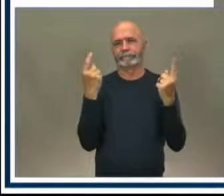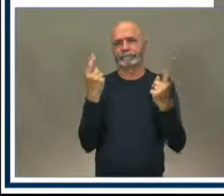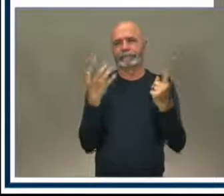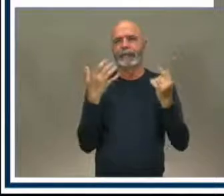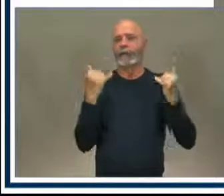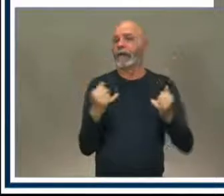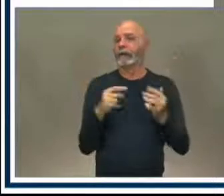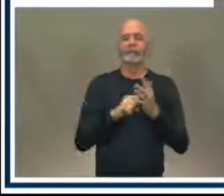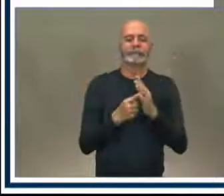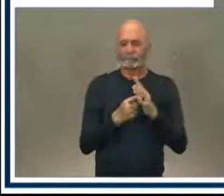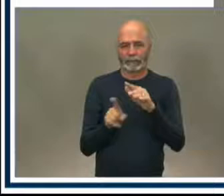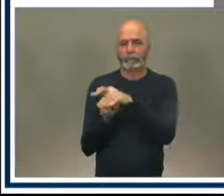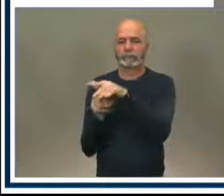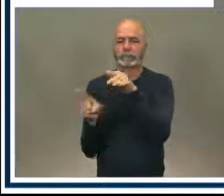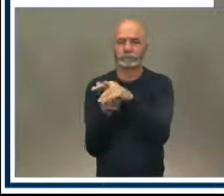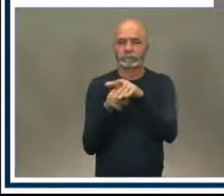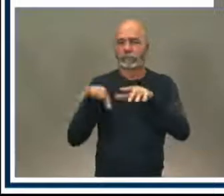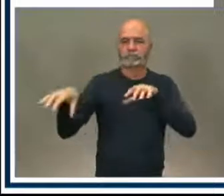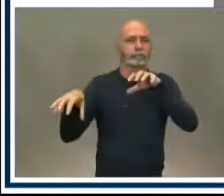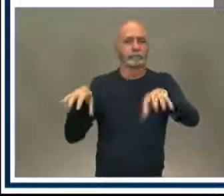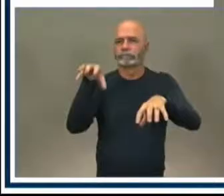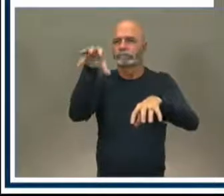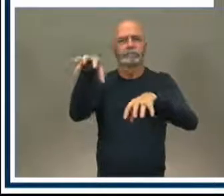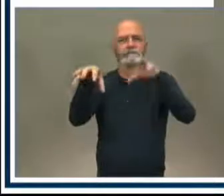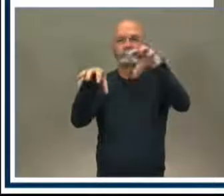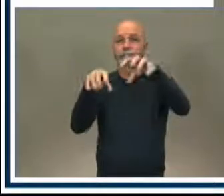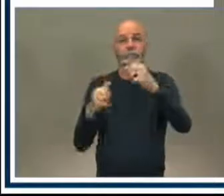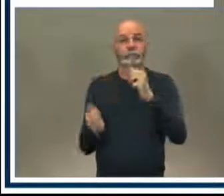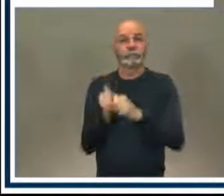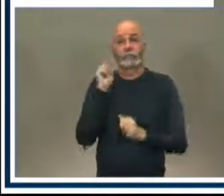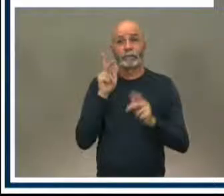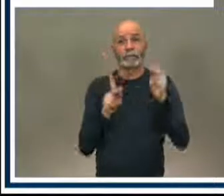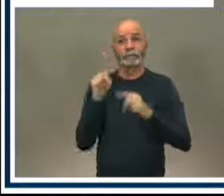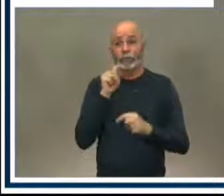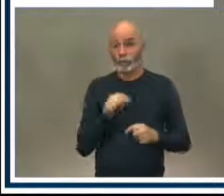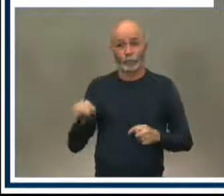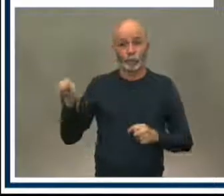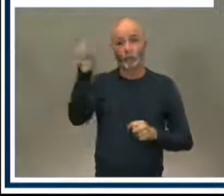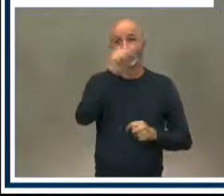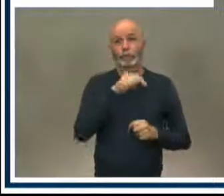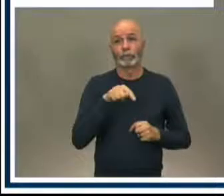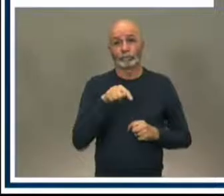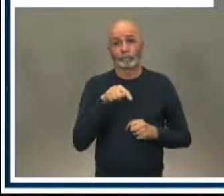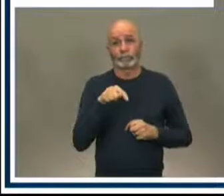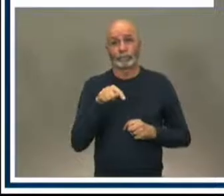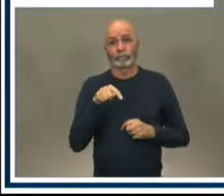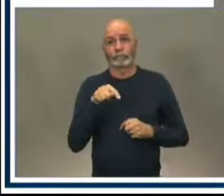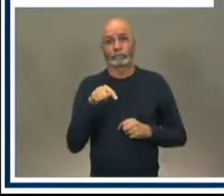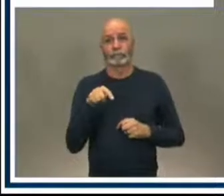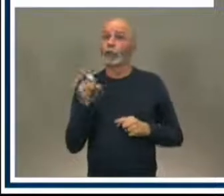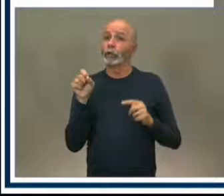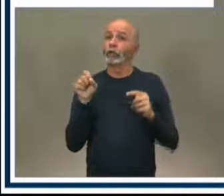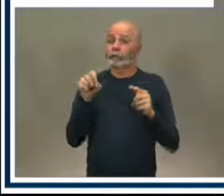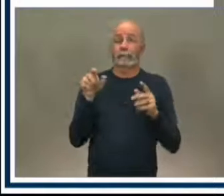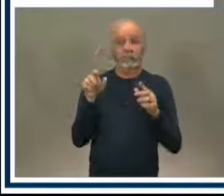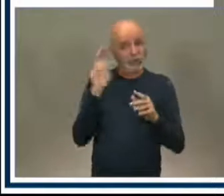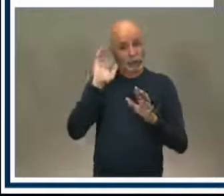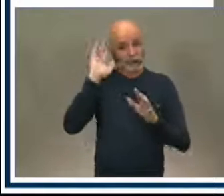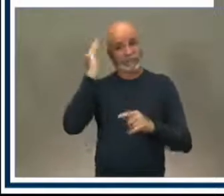a significant proportion of our cases are people who were eligible for vaccination who weren't. So that's a